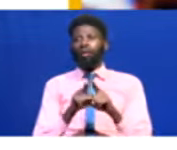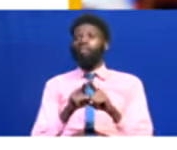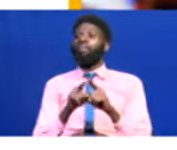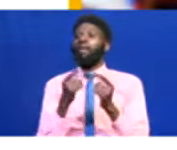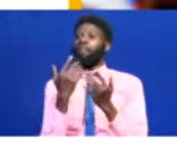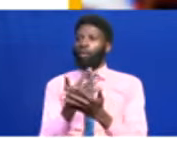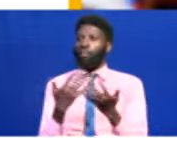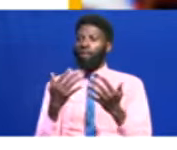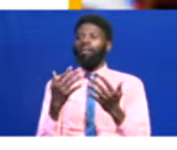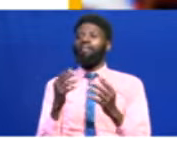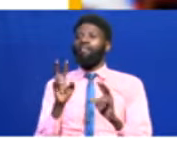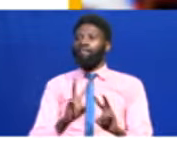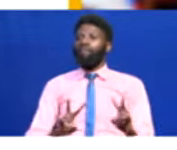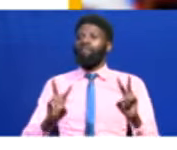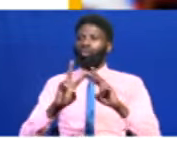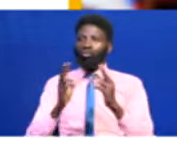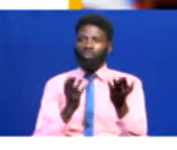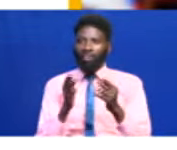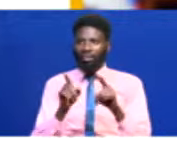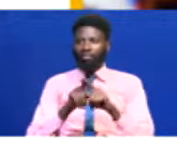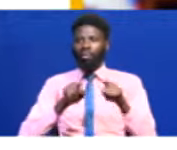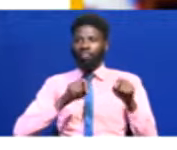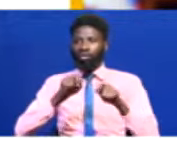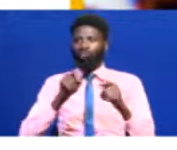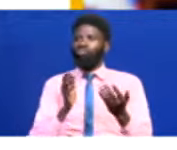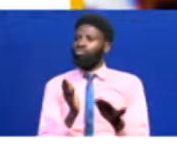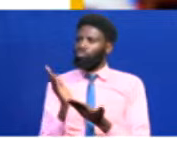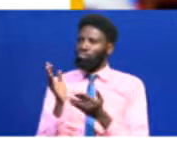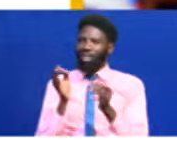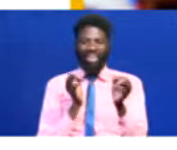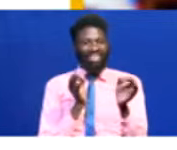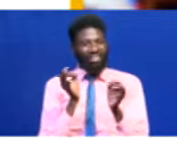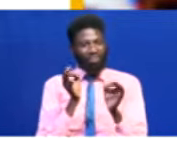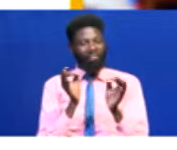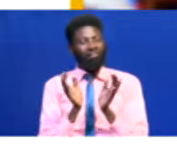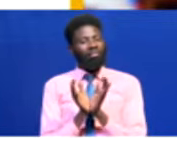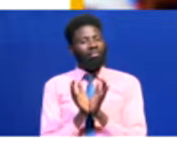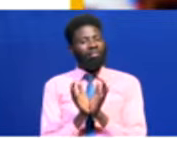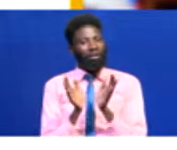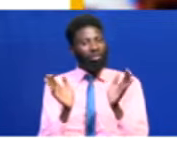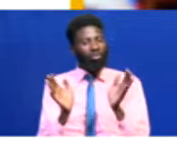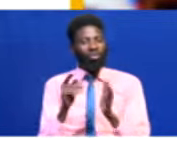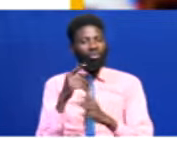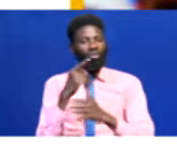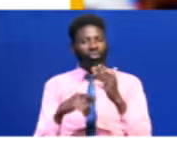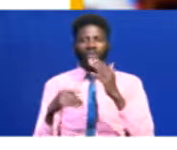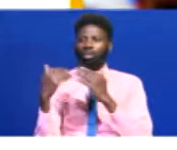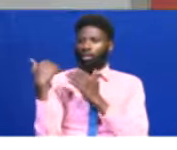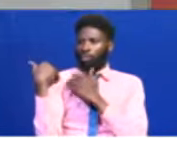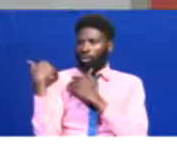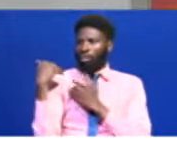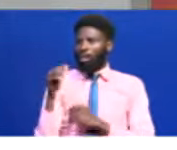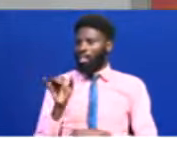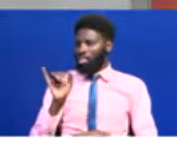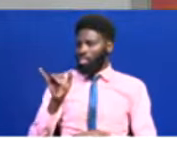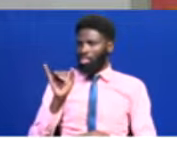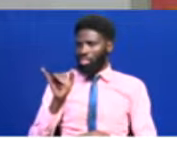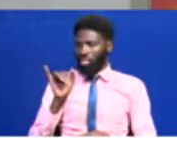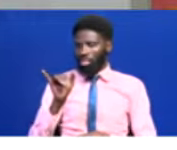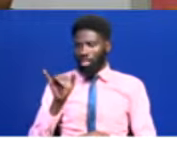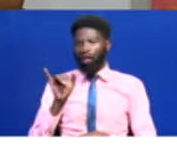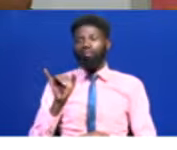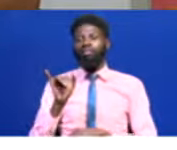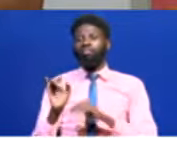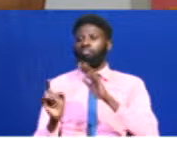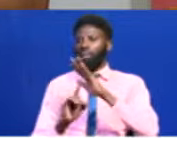as well as administration. That's just about to give you an overview of what the mandate of this particular docket has in the far,